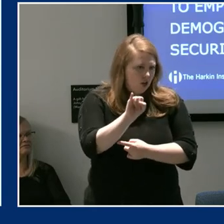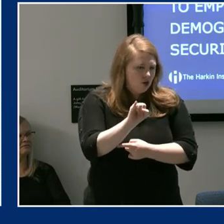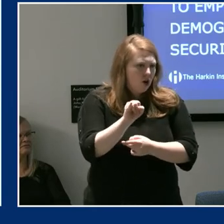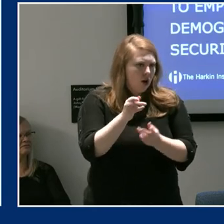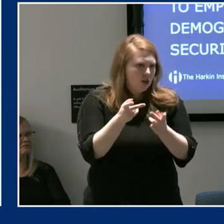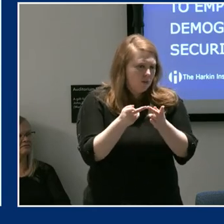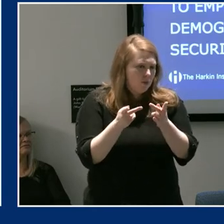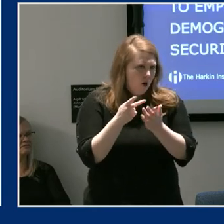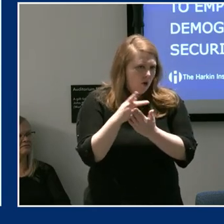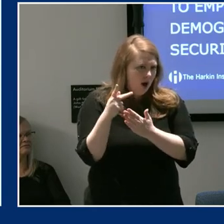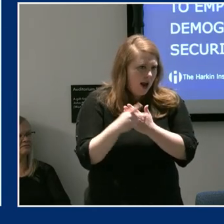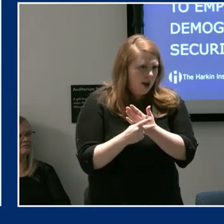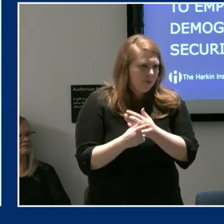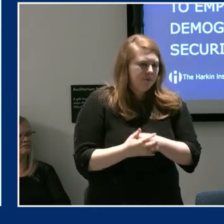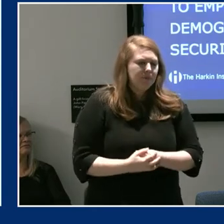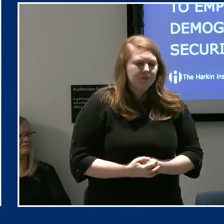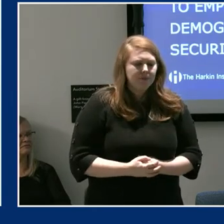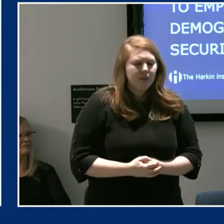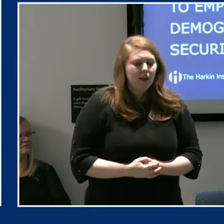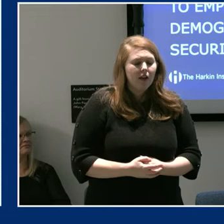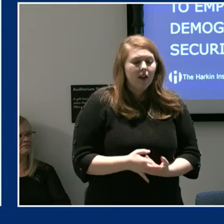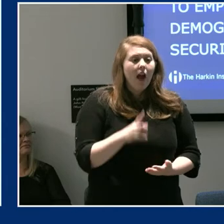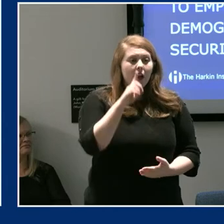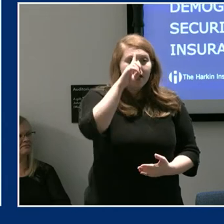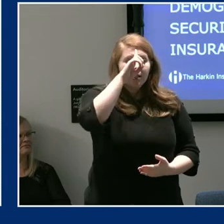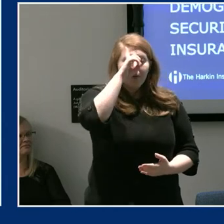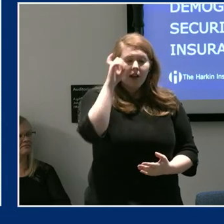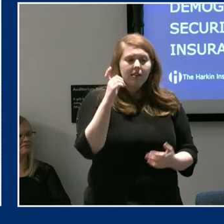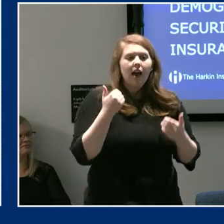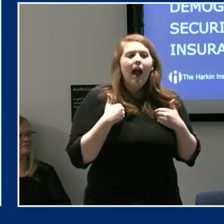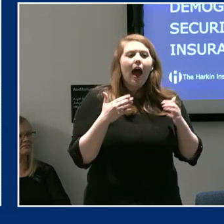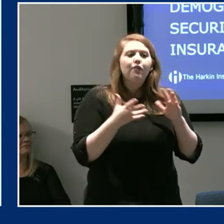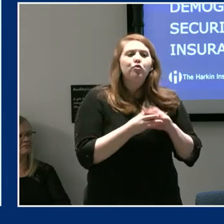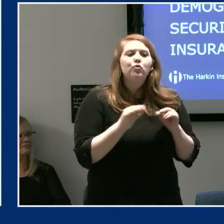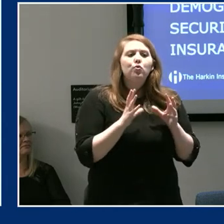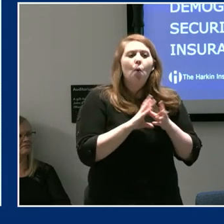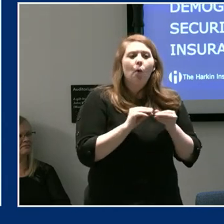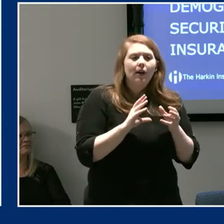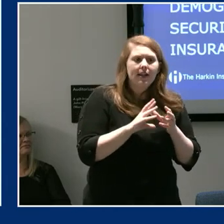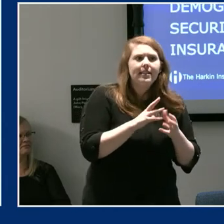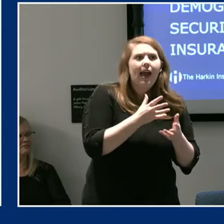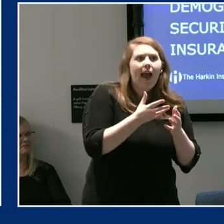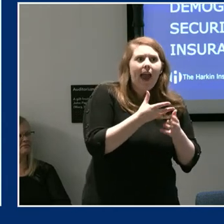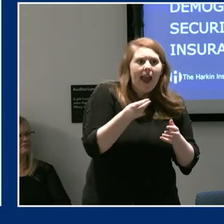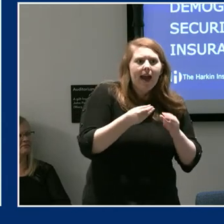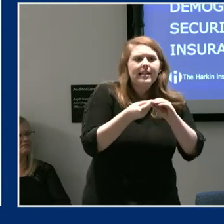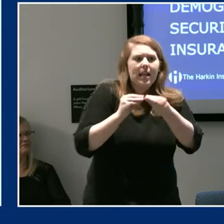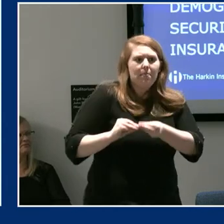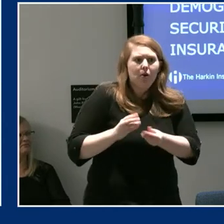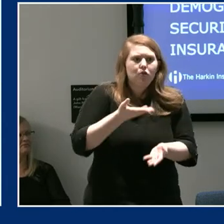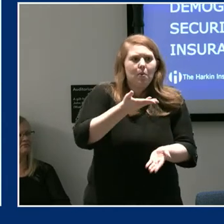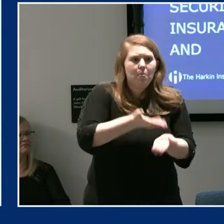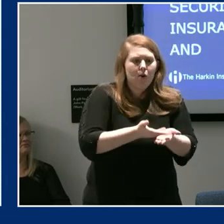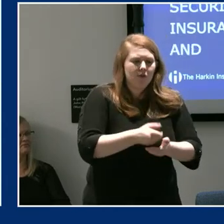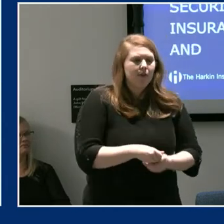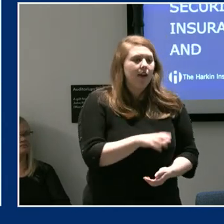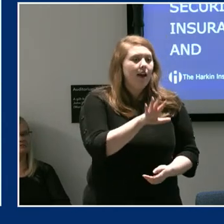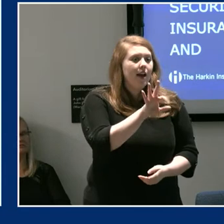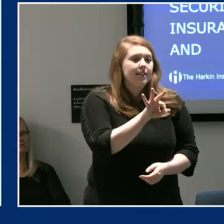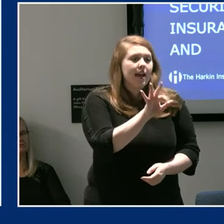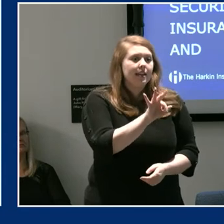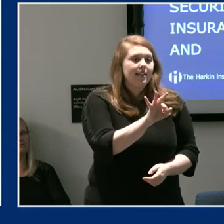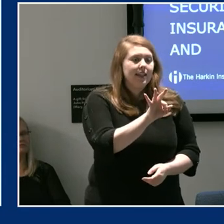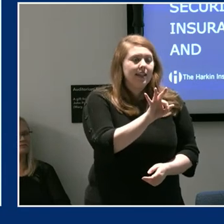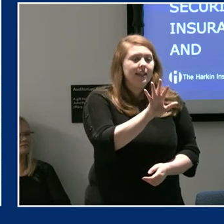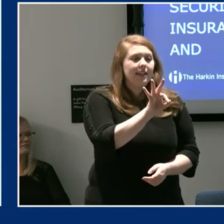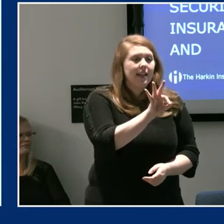program, because there's anecdotal and empirical evidence that prove this. In 1990, when